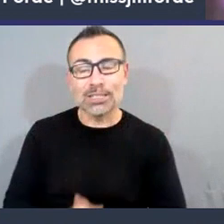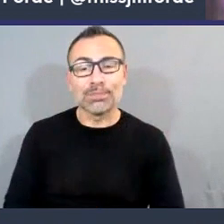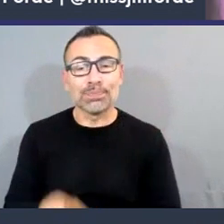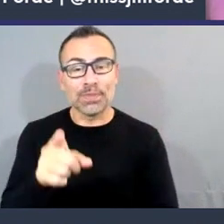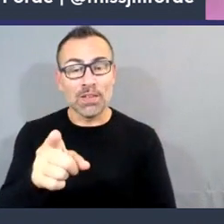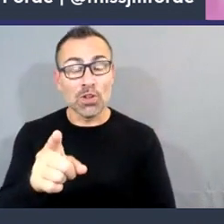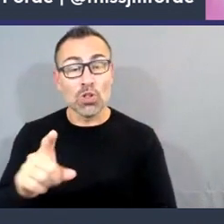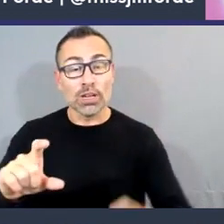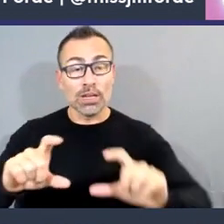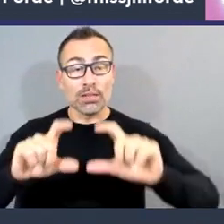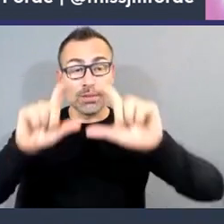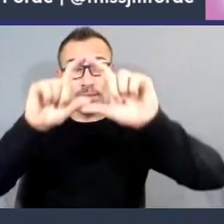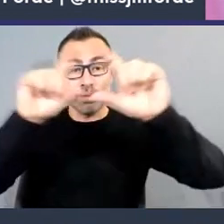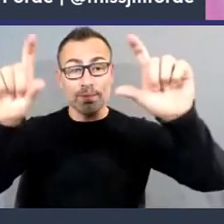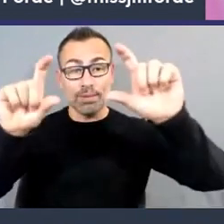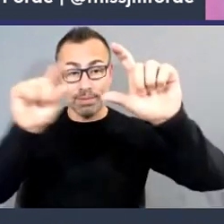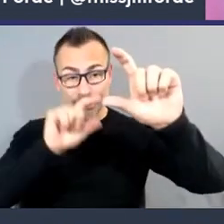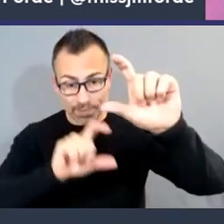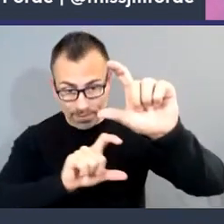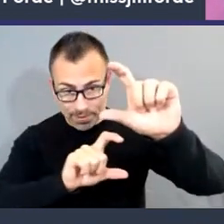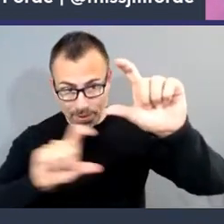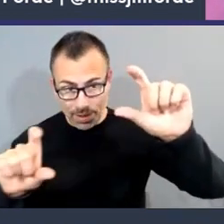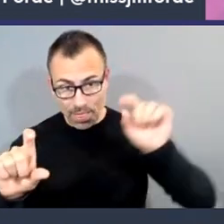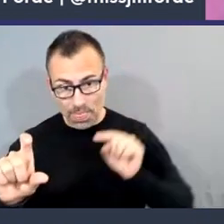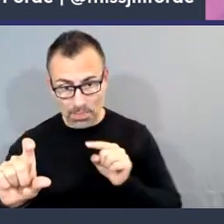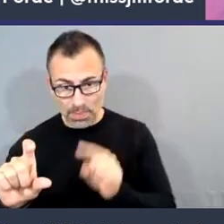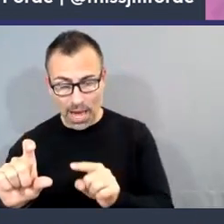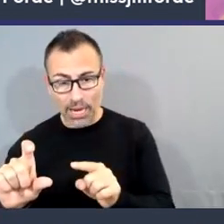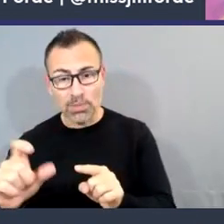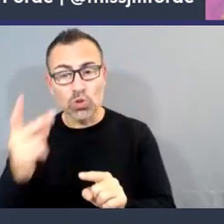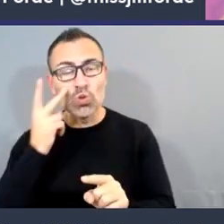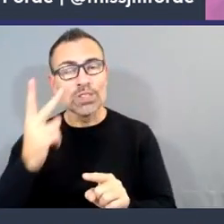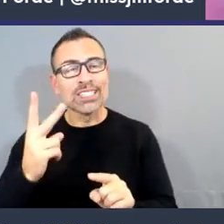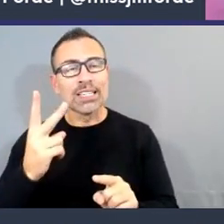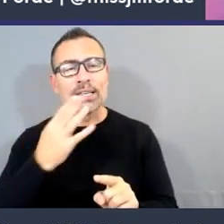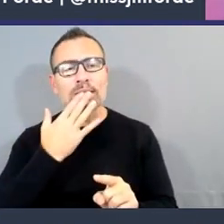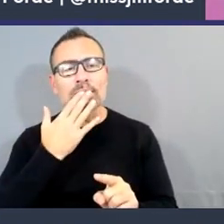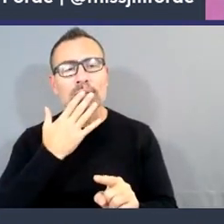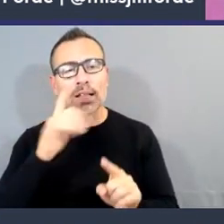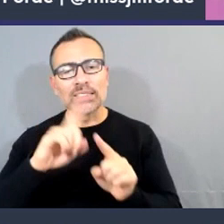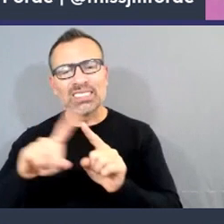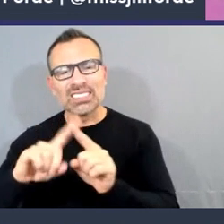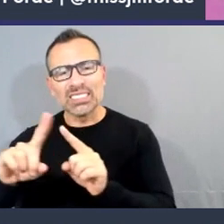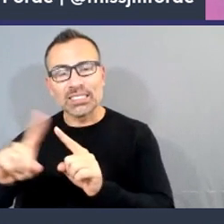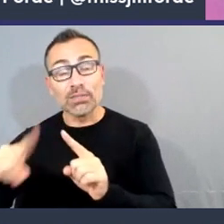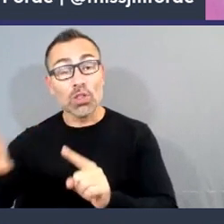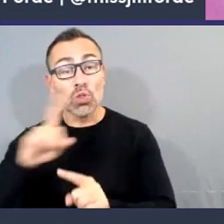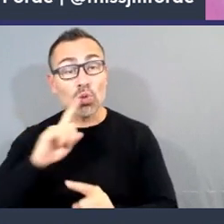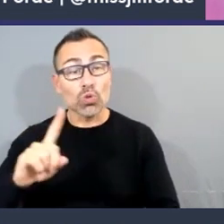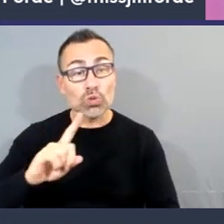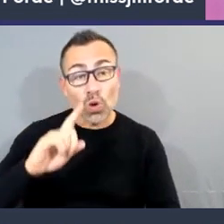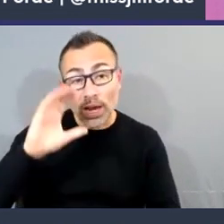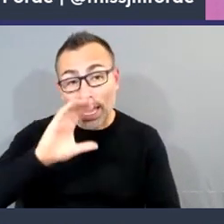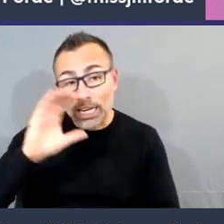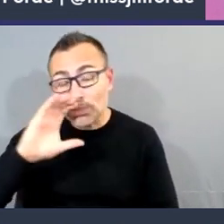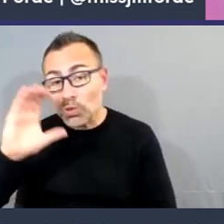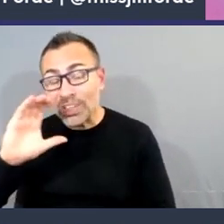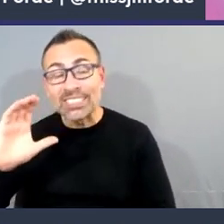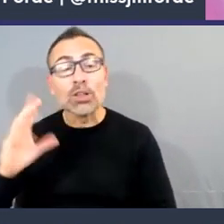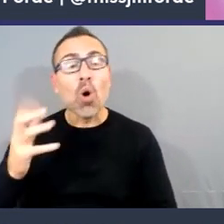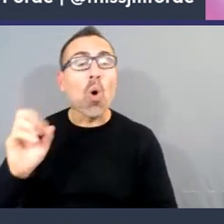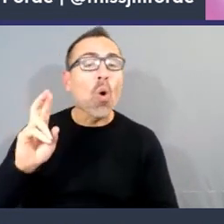uh, all these different curves that you're seeing are different explorations, are different training jobs, if you